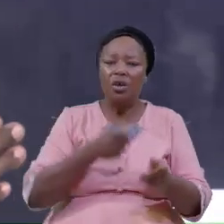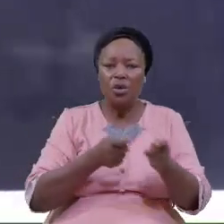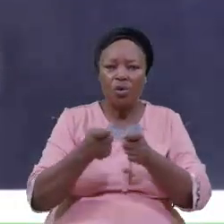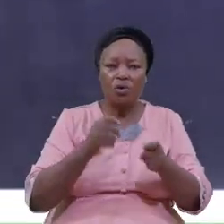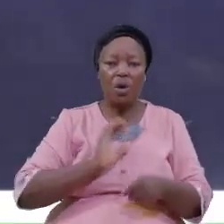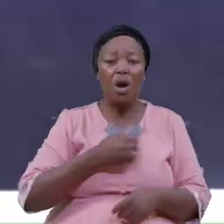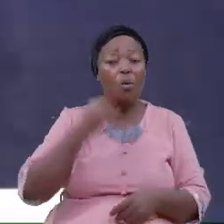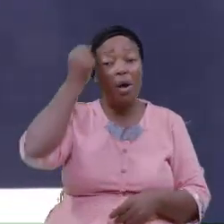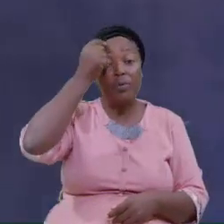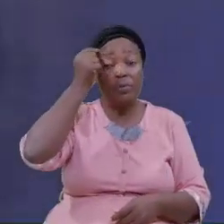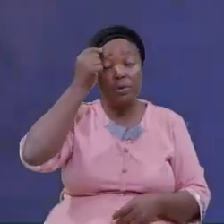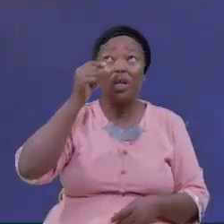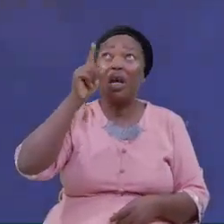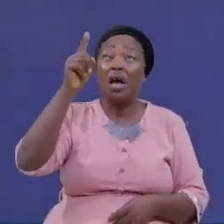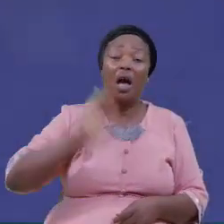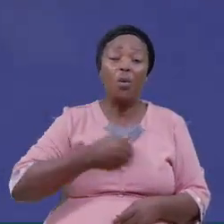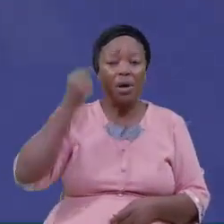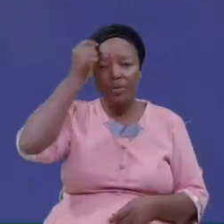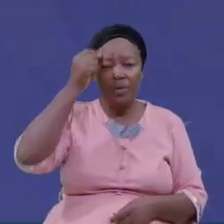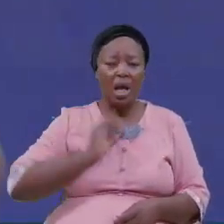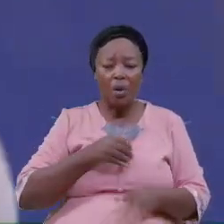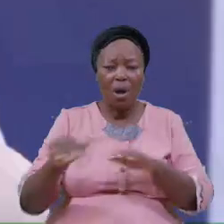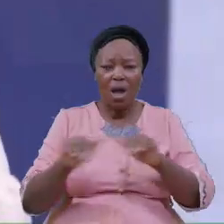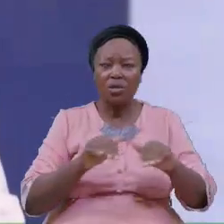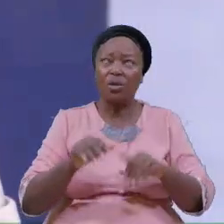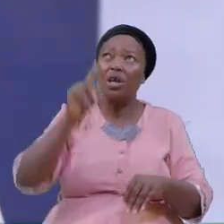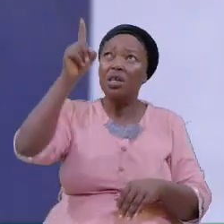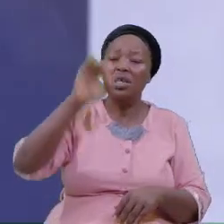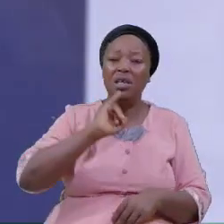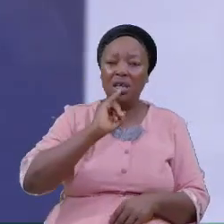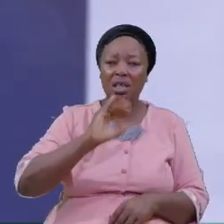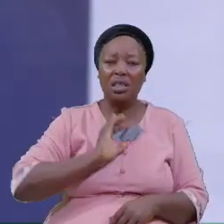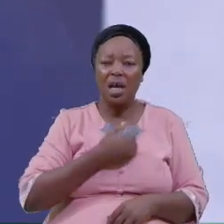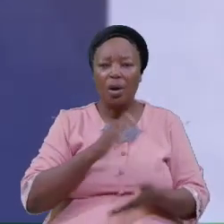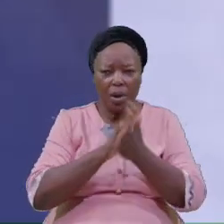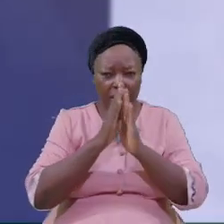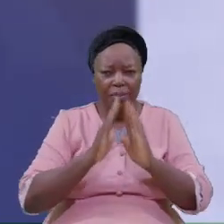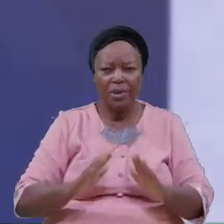our talk, our action. He is our peace.